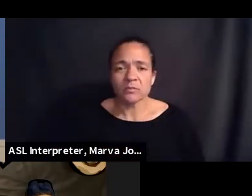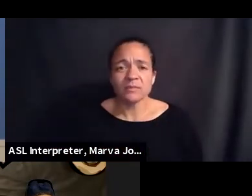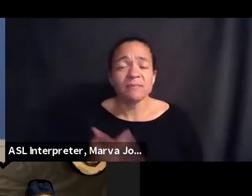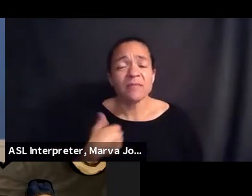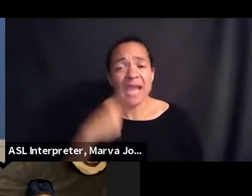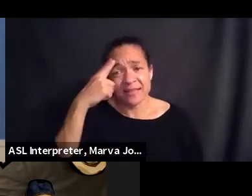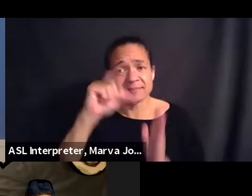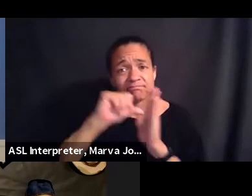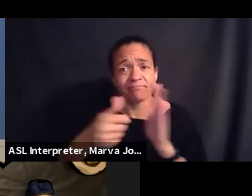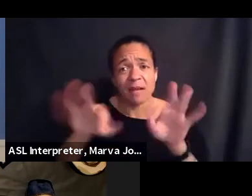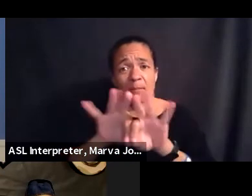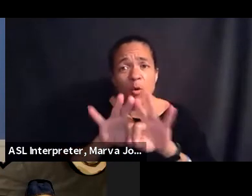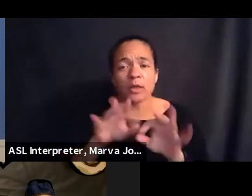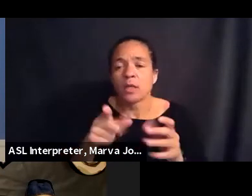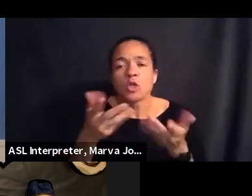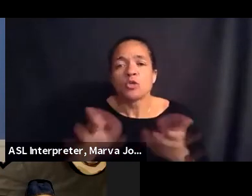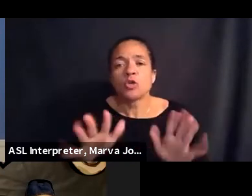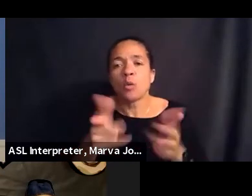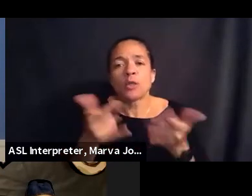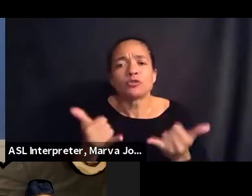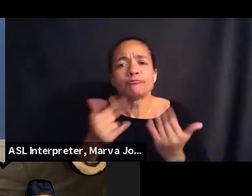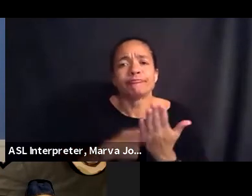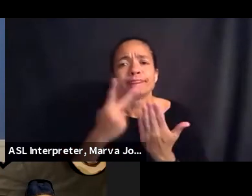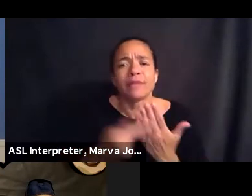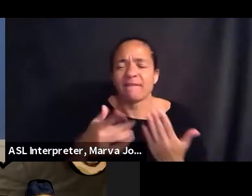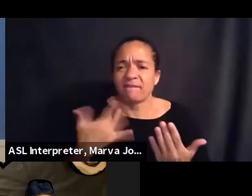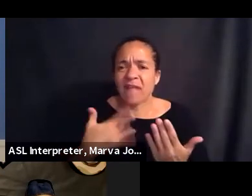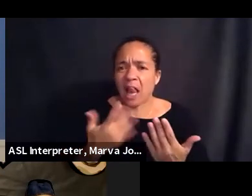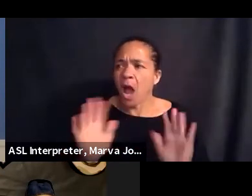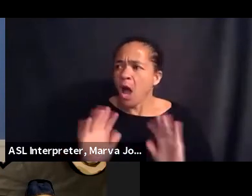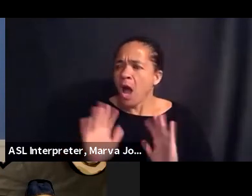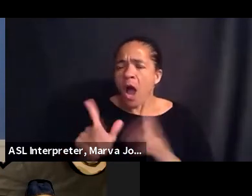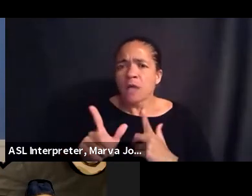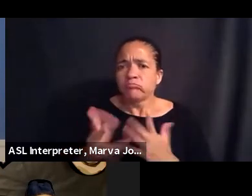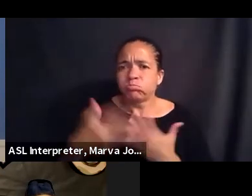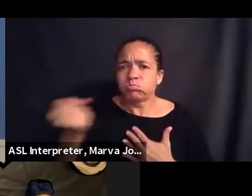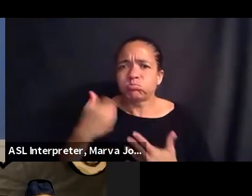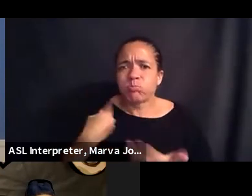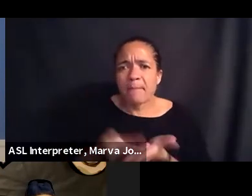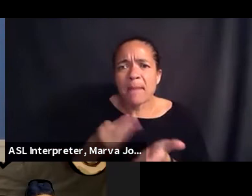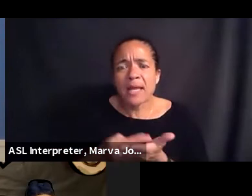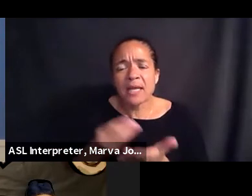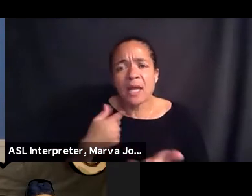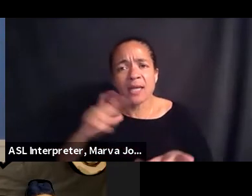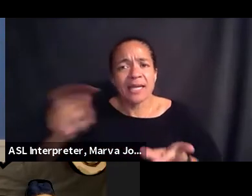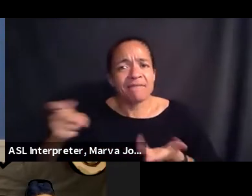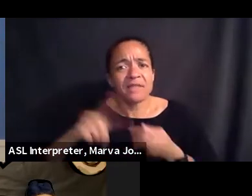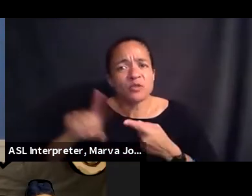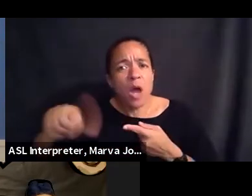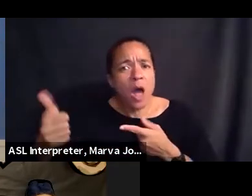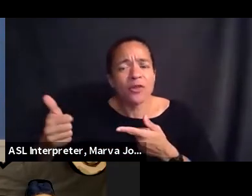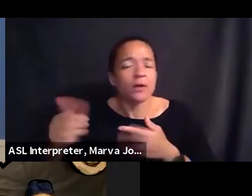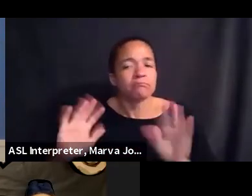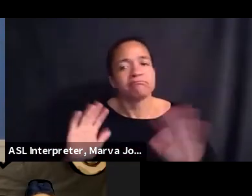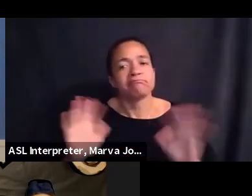important because you don't want your current grantees and current programs to feel threatened by the community giving, instead